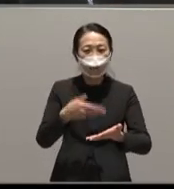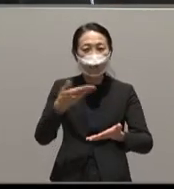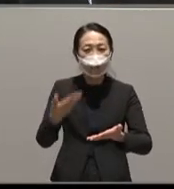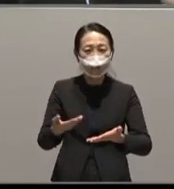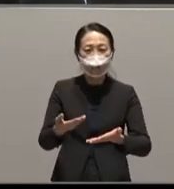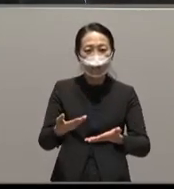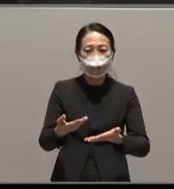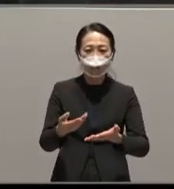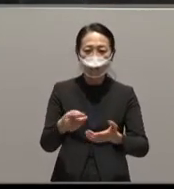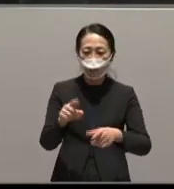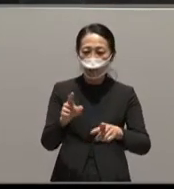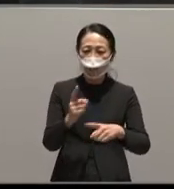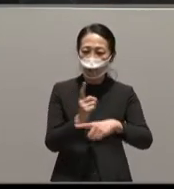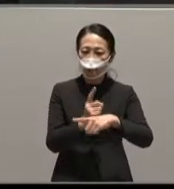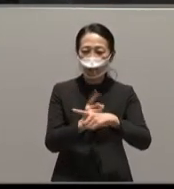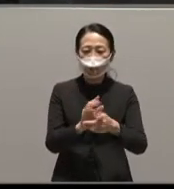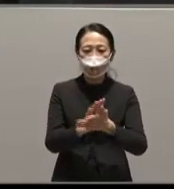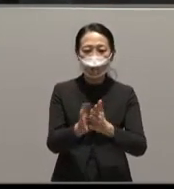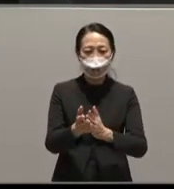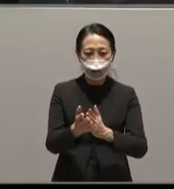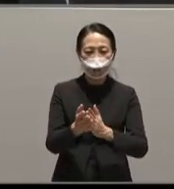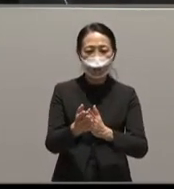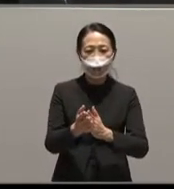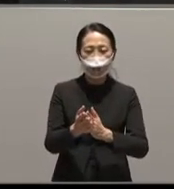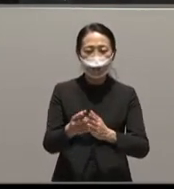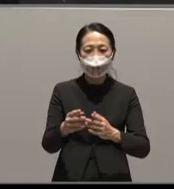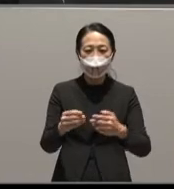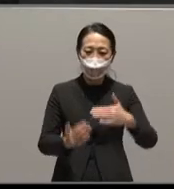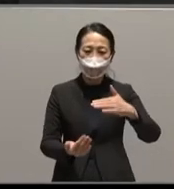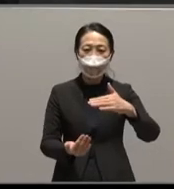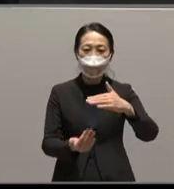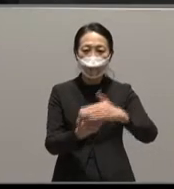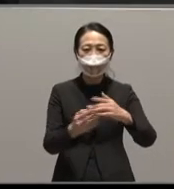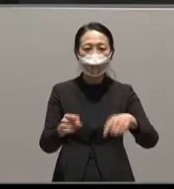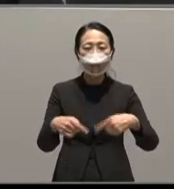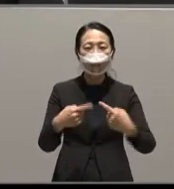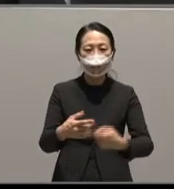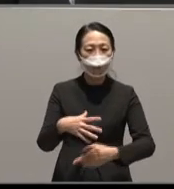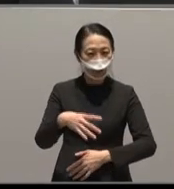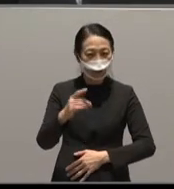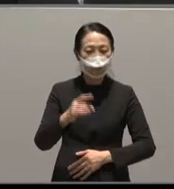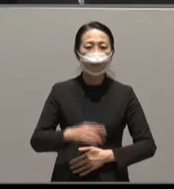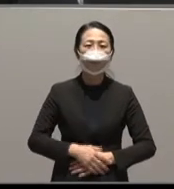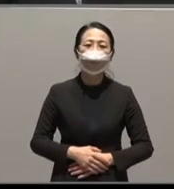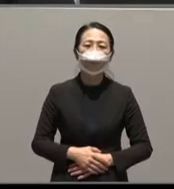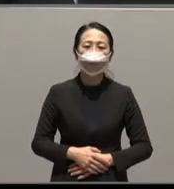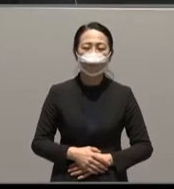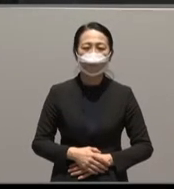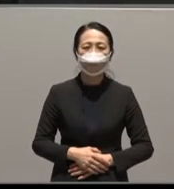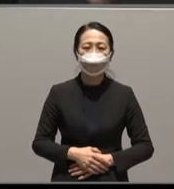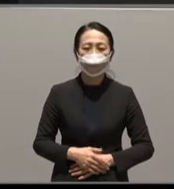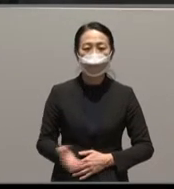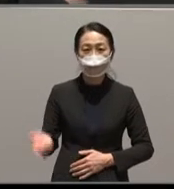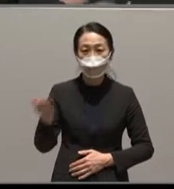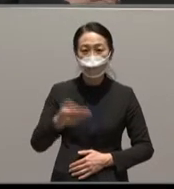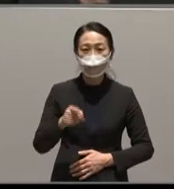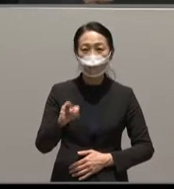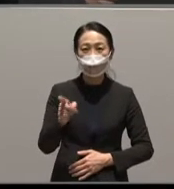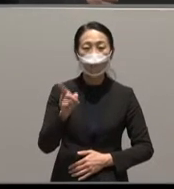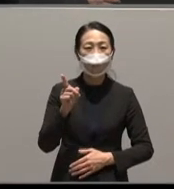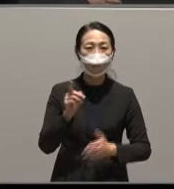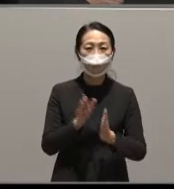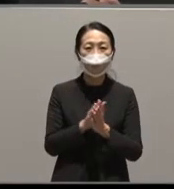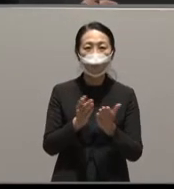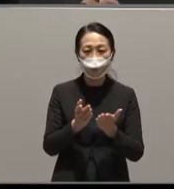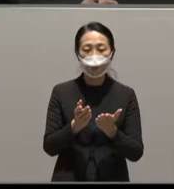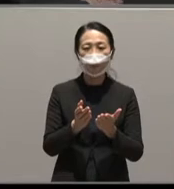Well, I think there is a scandalous book on some kind of disclosure at the top of this list. This was the first time that